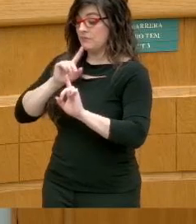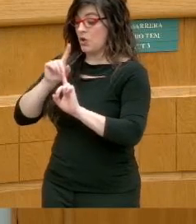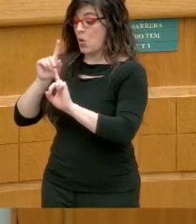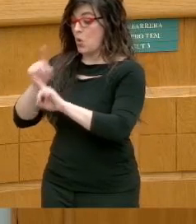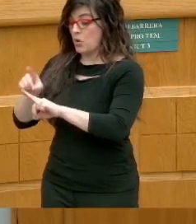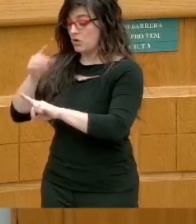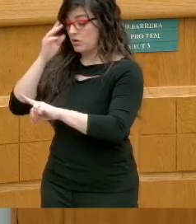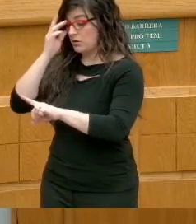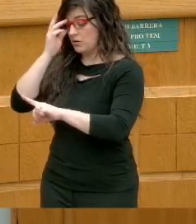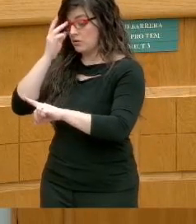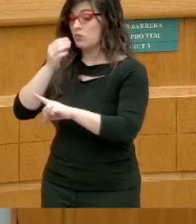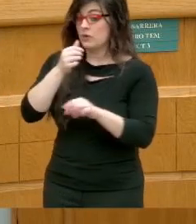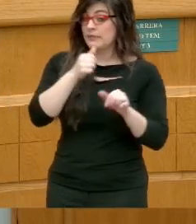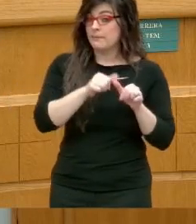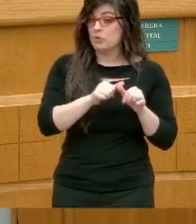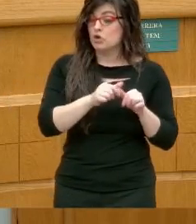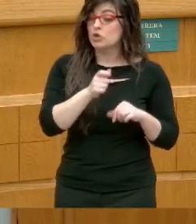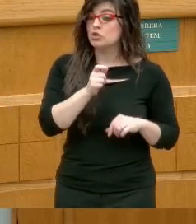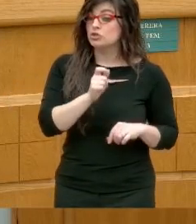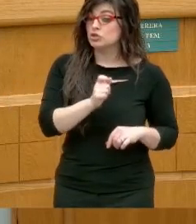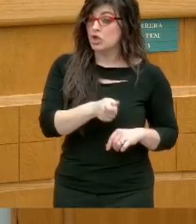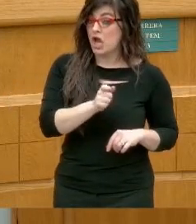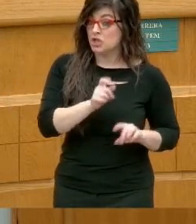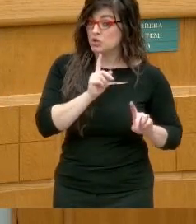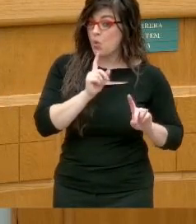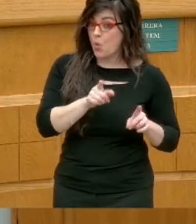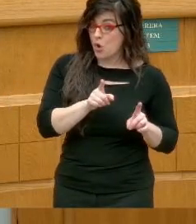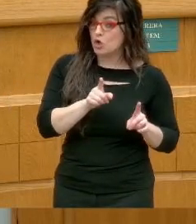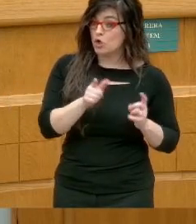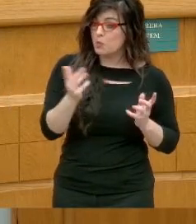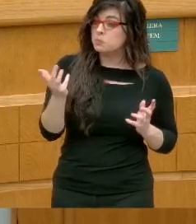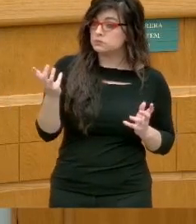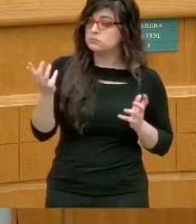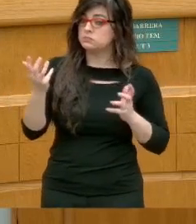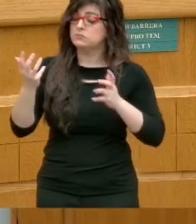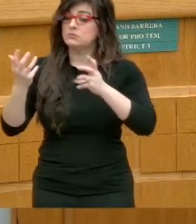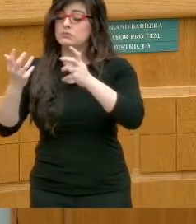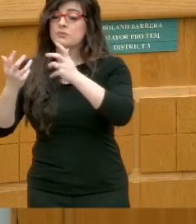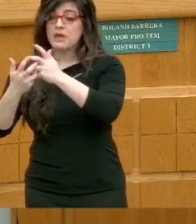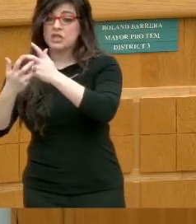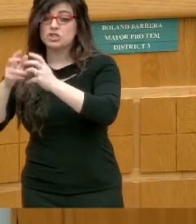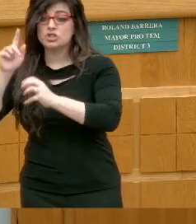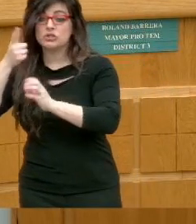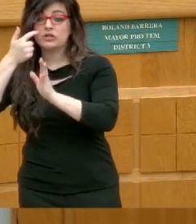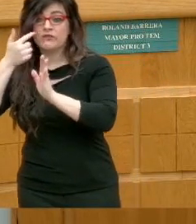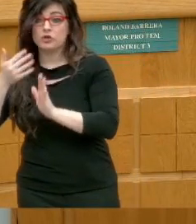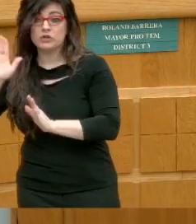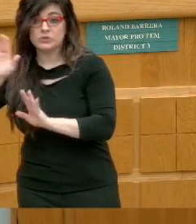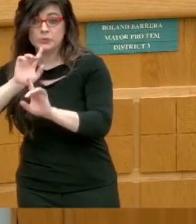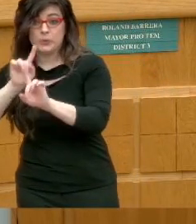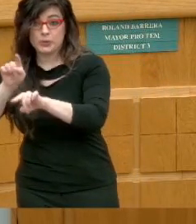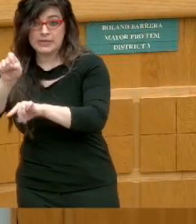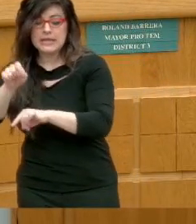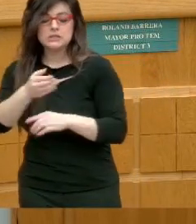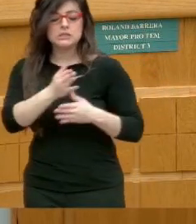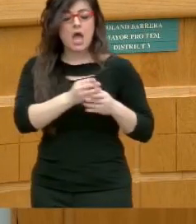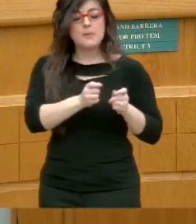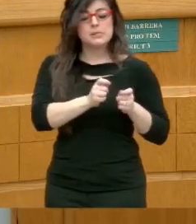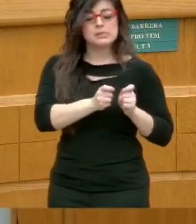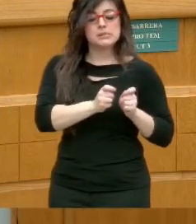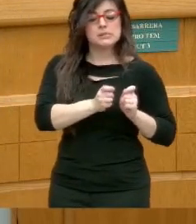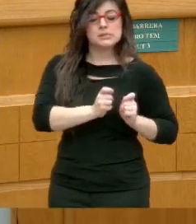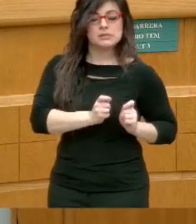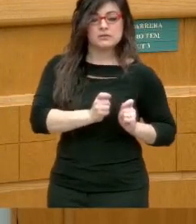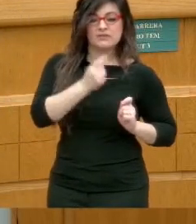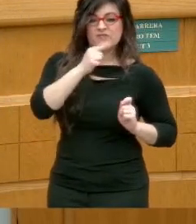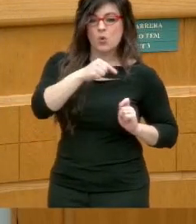the orders from the judge and the city have been basically reflective of what the governor has done, but there have been a few little tweaks, particularly in the